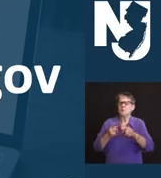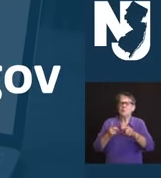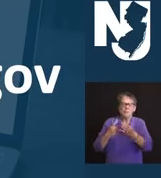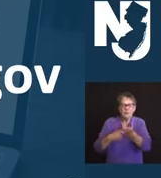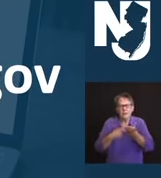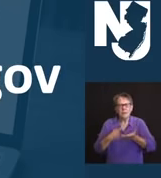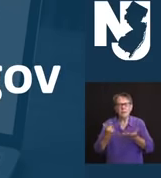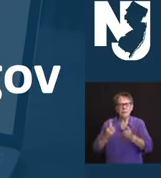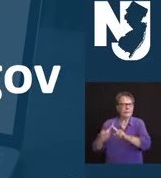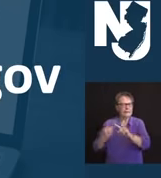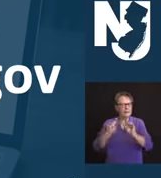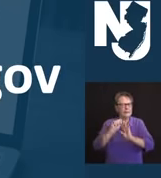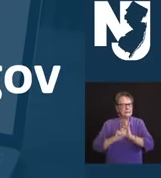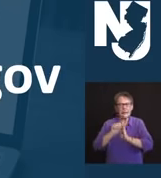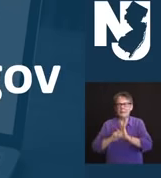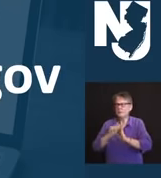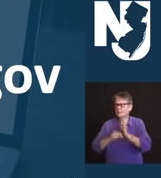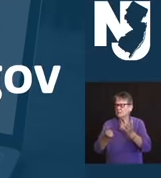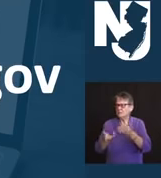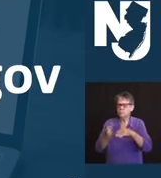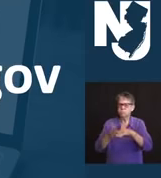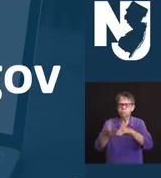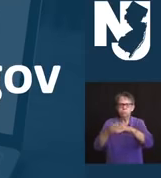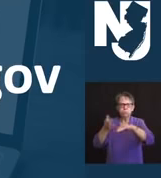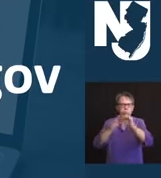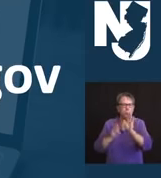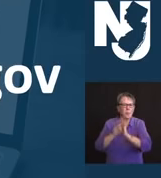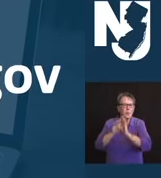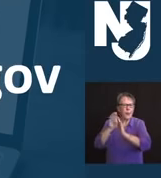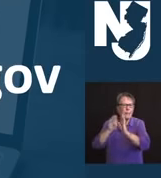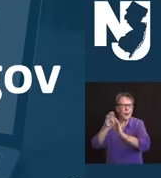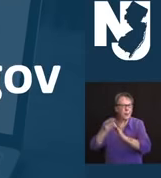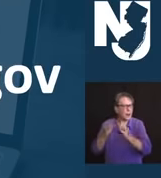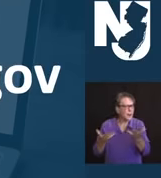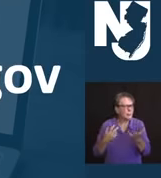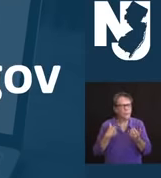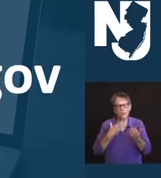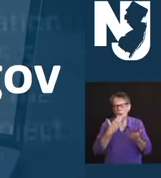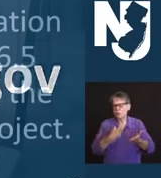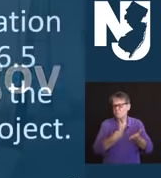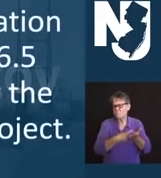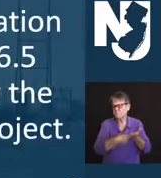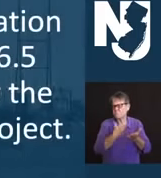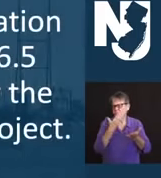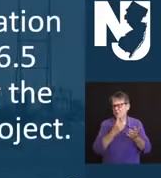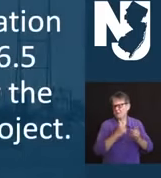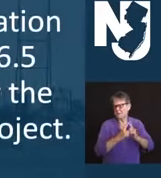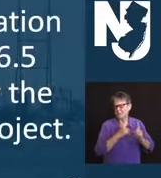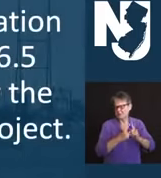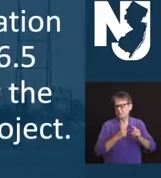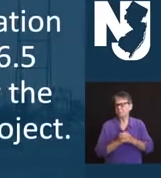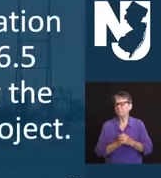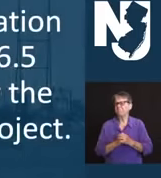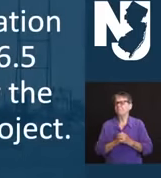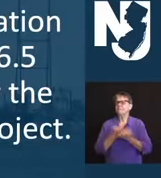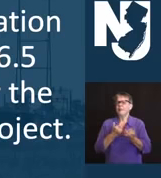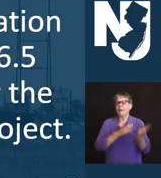weeks. I want to switch gears again to reiterate the announcement made over the weekend of the Federal Transit